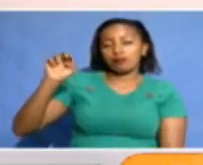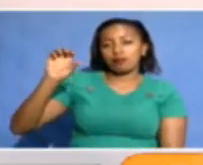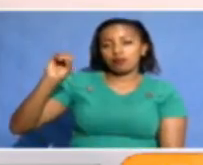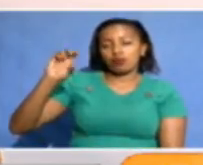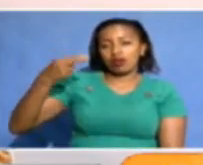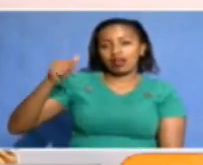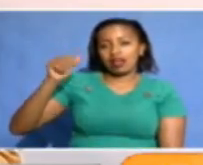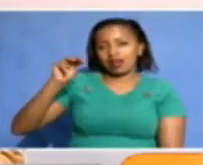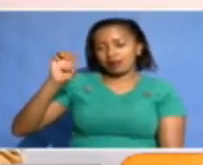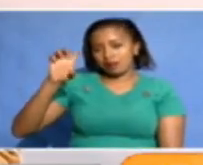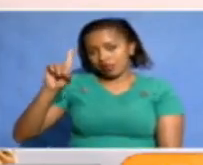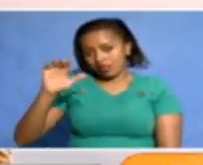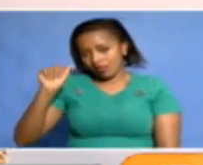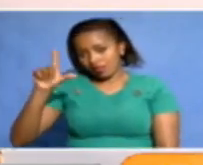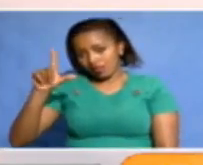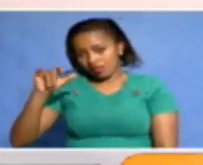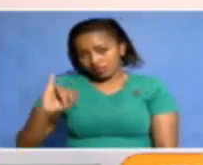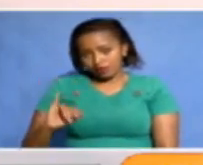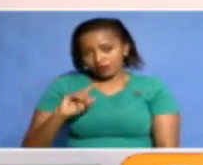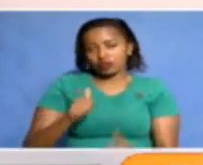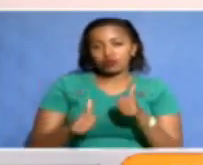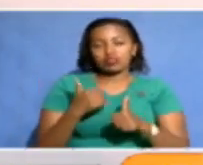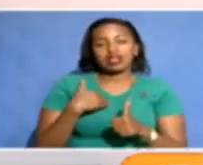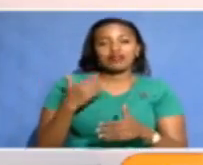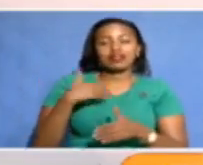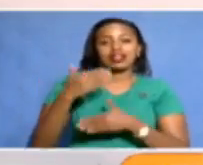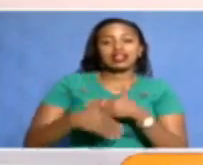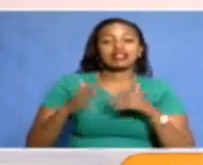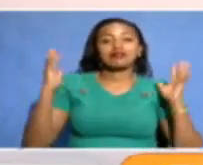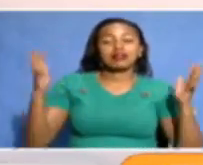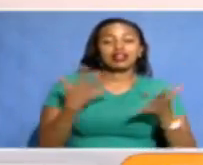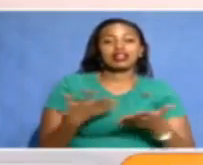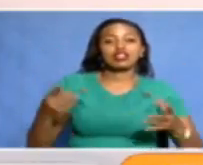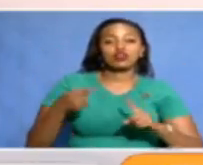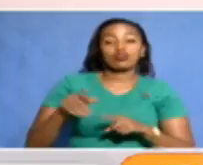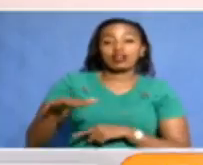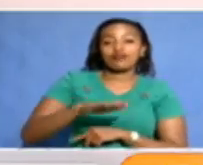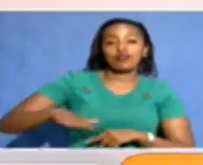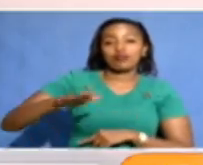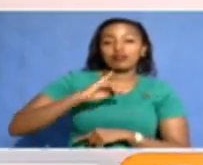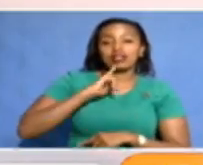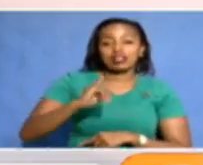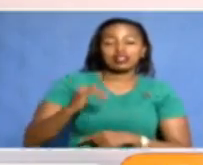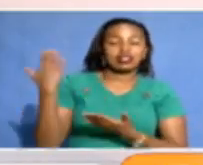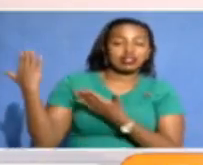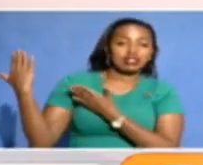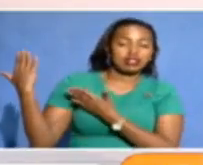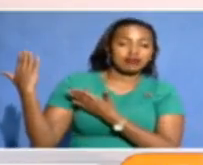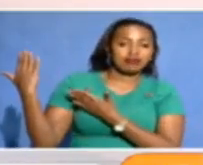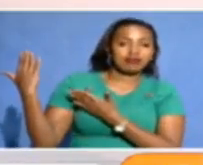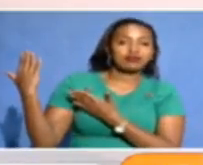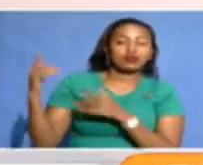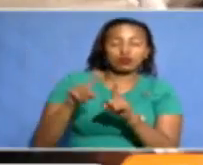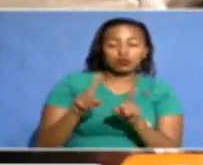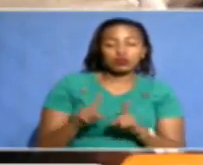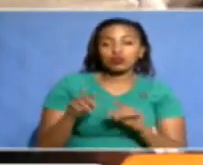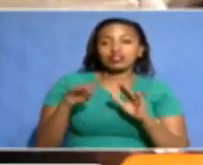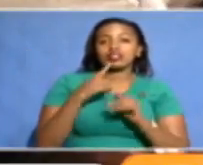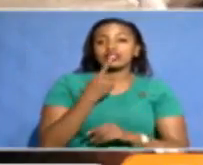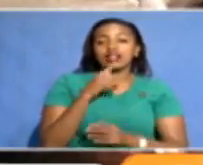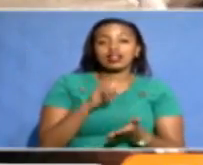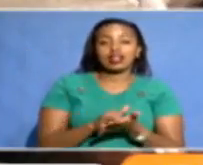of plastic carrier bags, the next biggest threat to the environment is the PET bottles. Elmy stated that